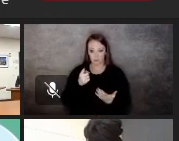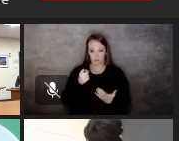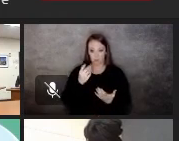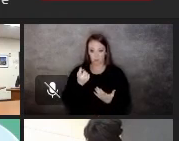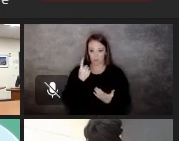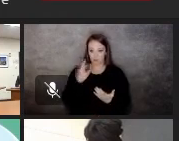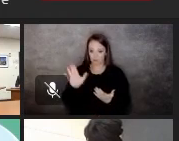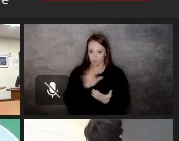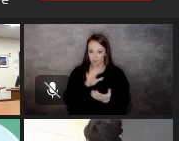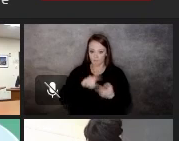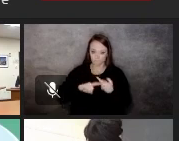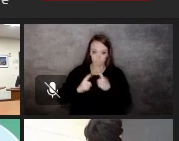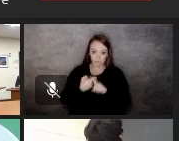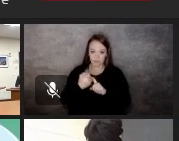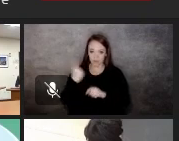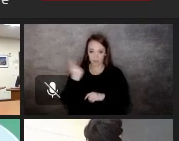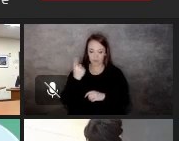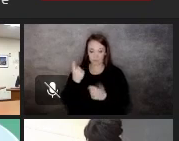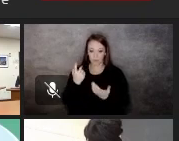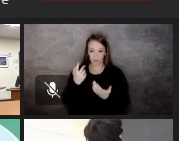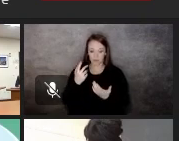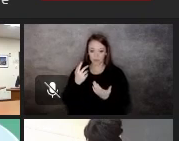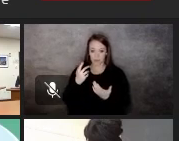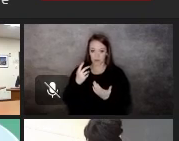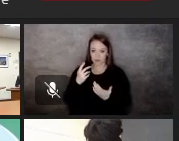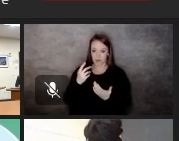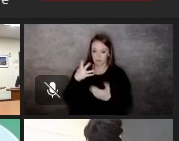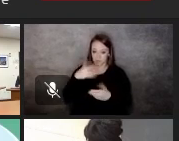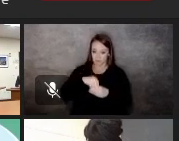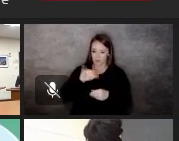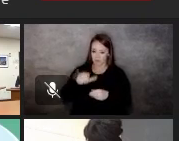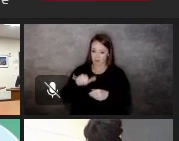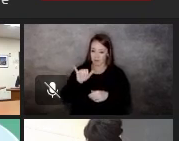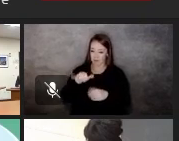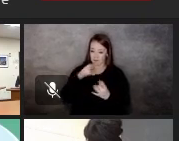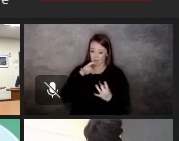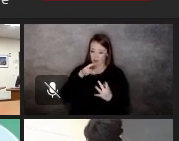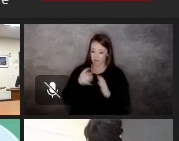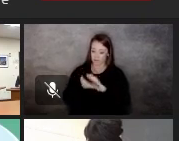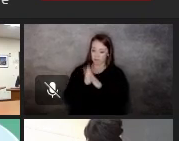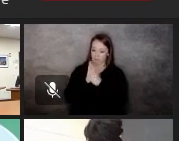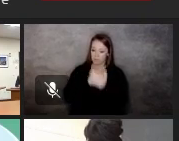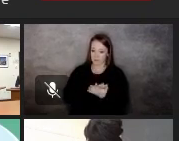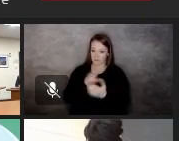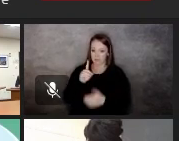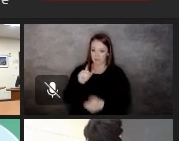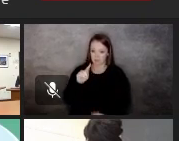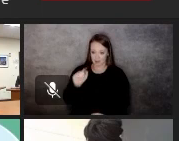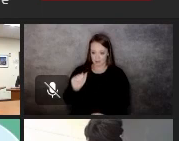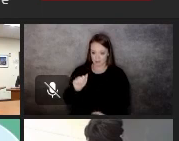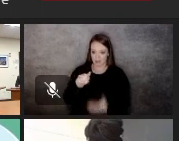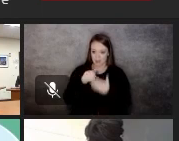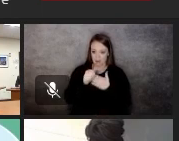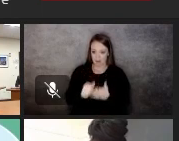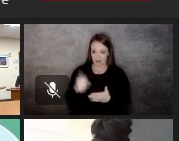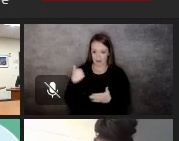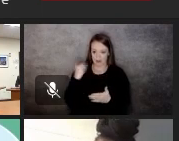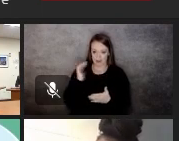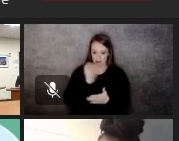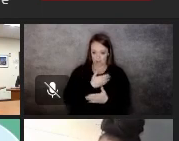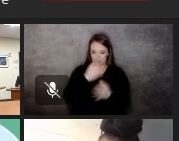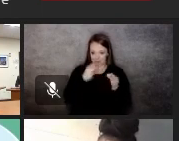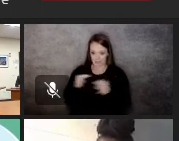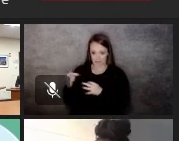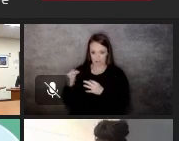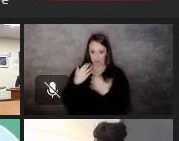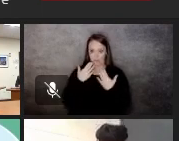because that feedback turned into actionable data that is guiding the committee on these revision decisions. So thank you for